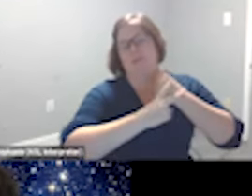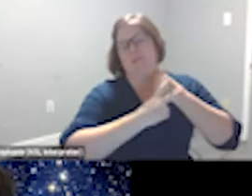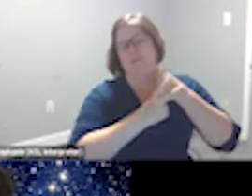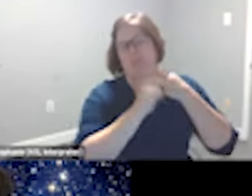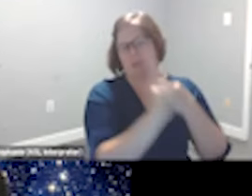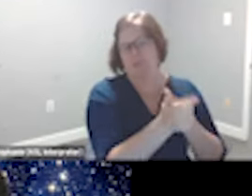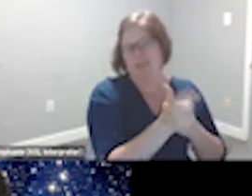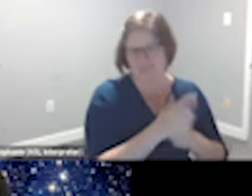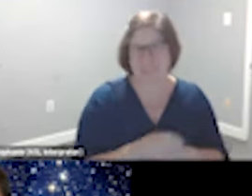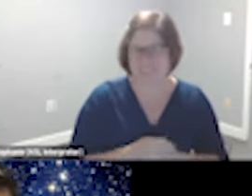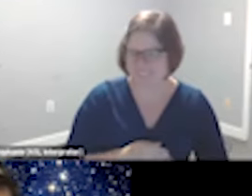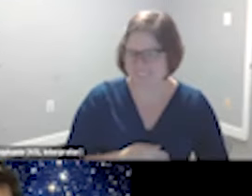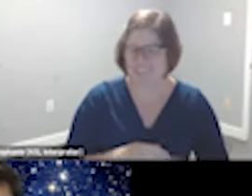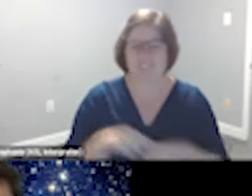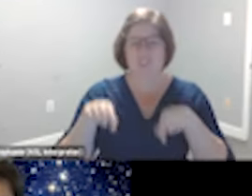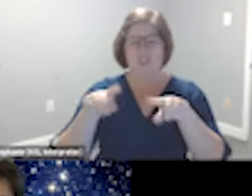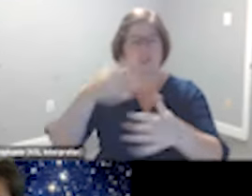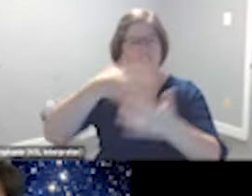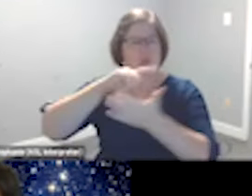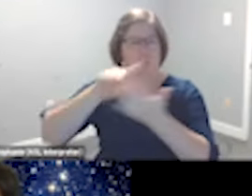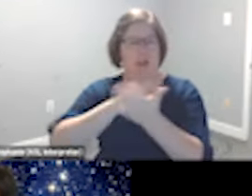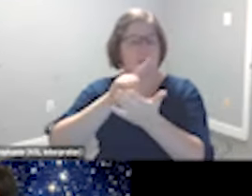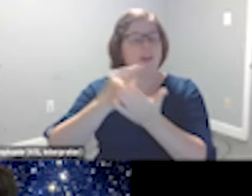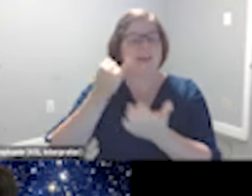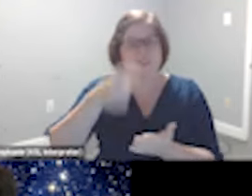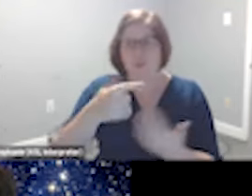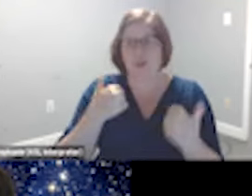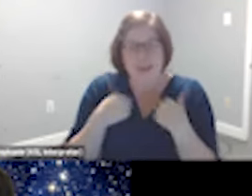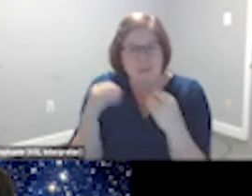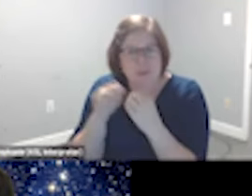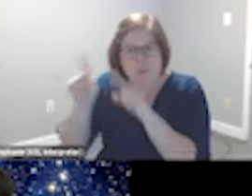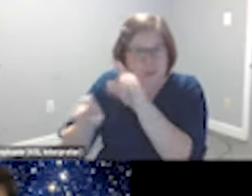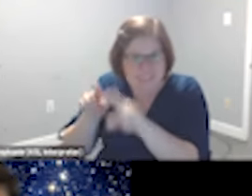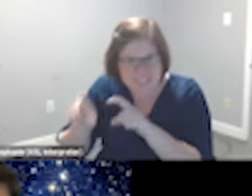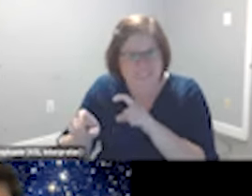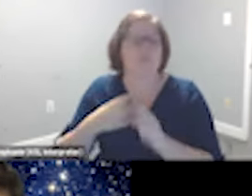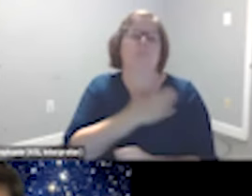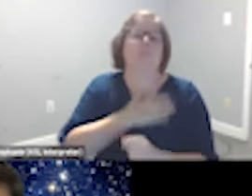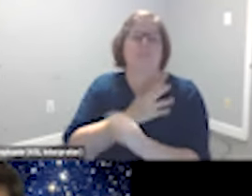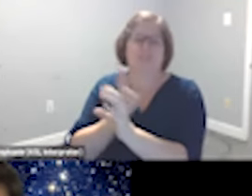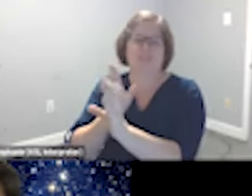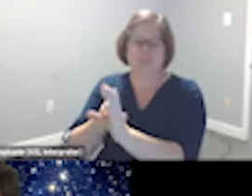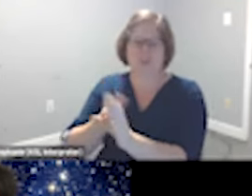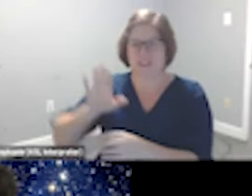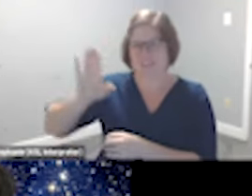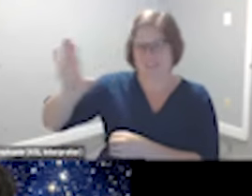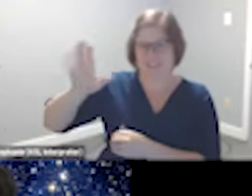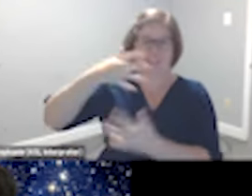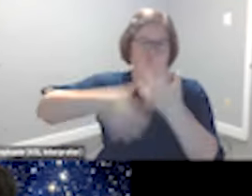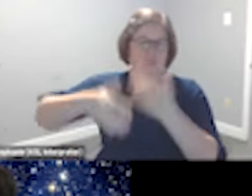for the chat. If you did have a question that we didn't get to answer for Dr. Bonne, please join his social